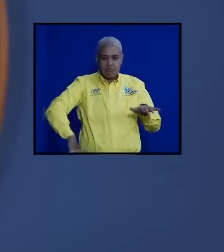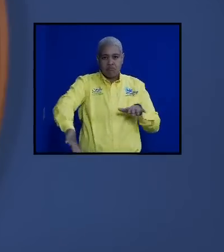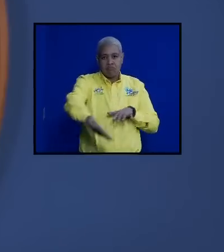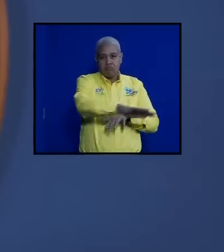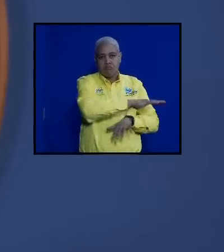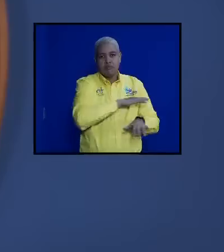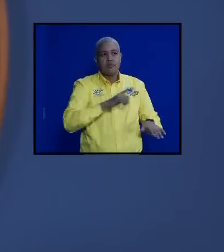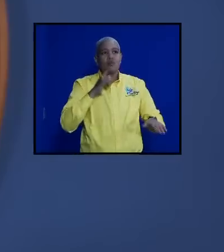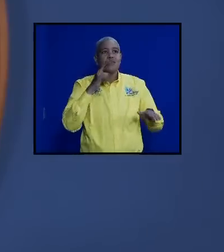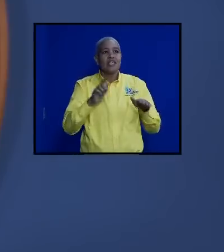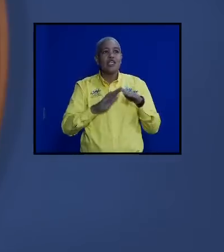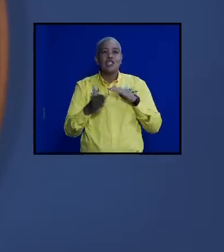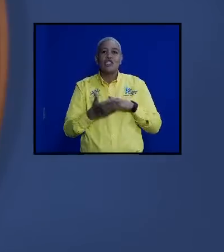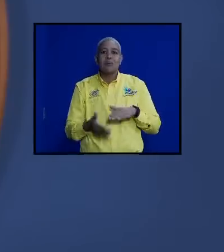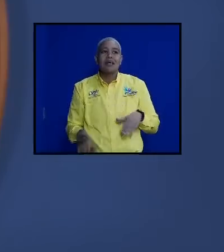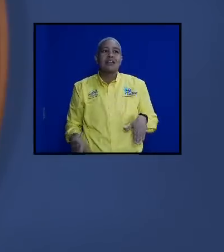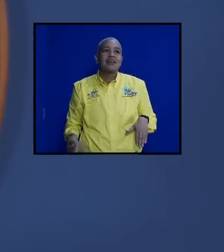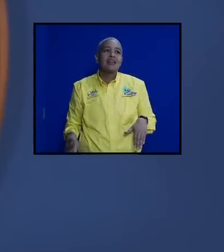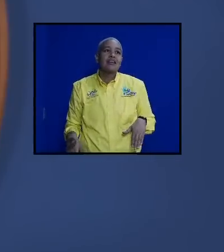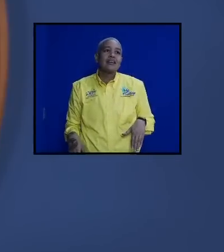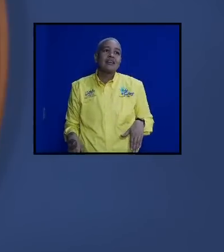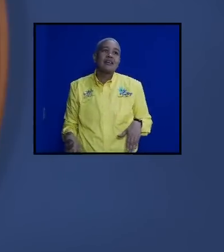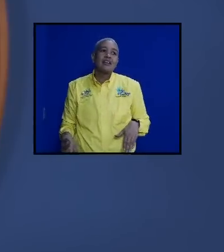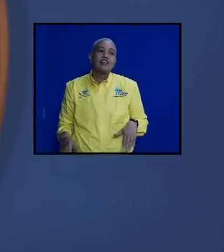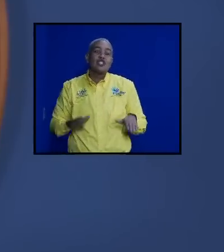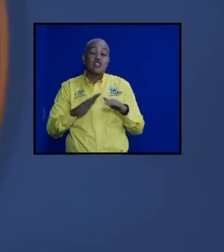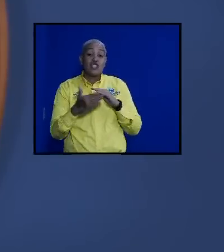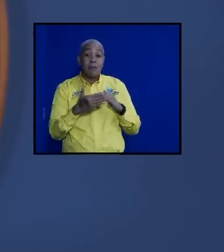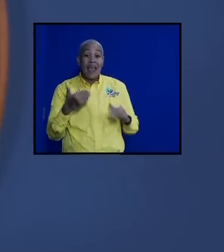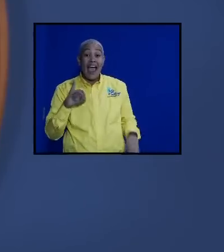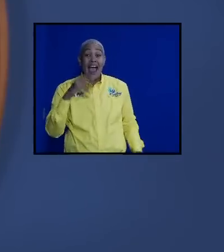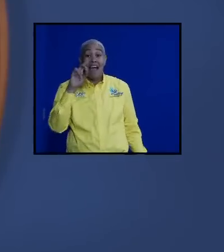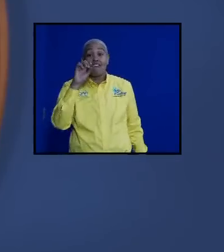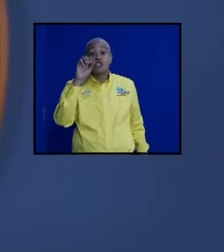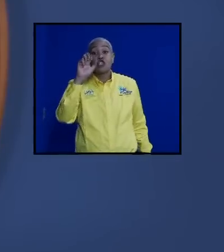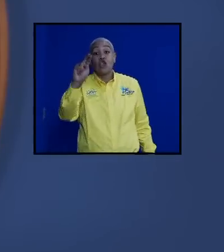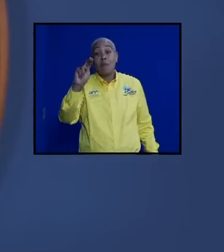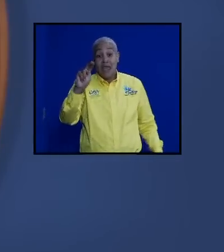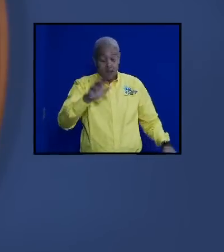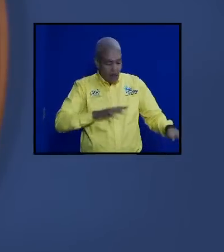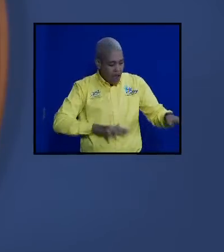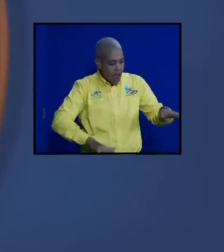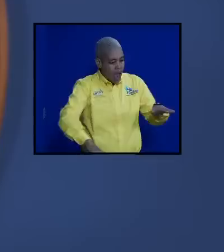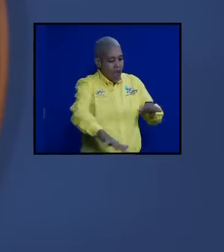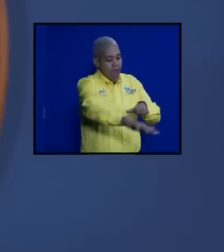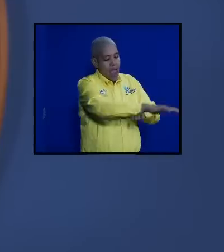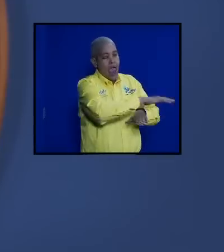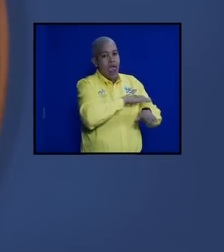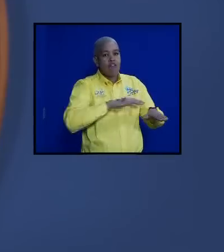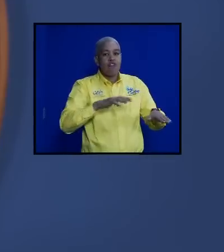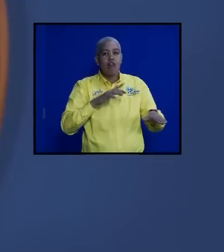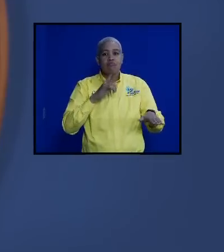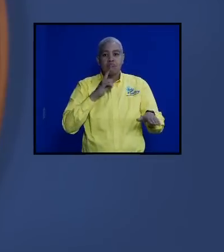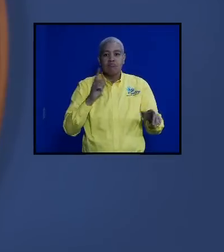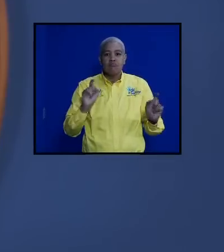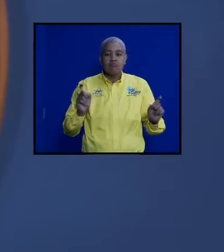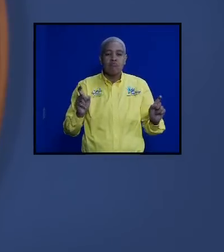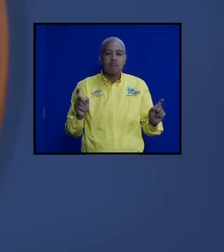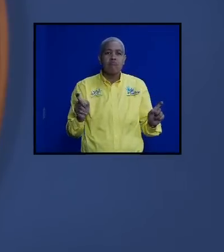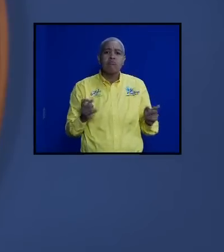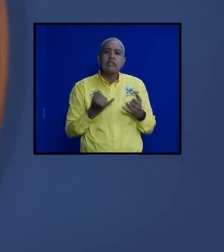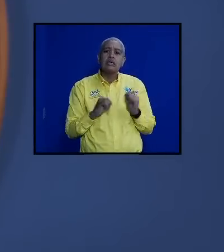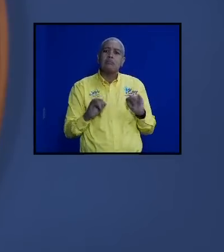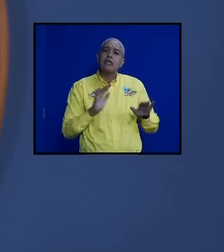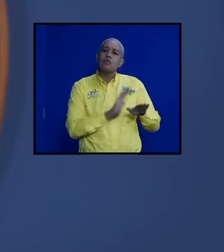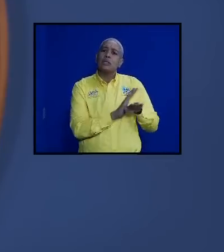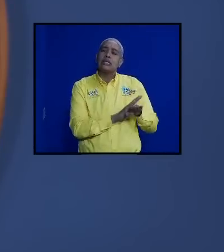When you say Jamaica, Jamaica has a domain, an area that is sovereign to it. How do you